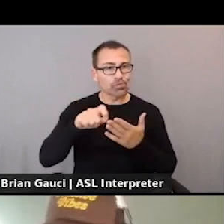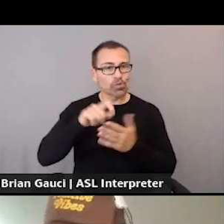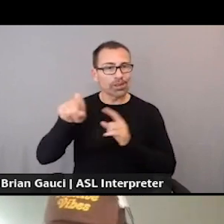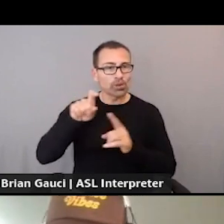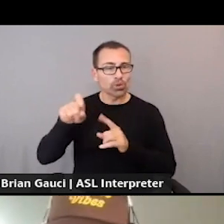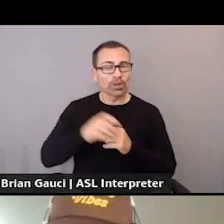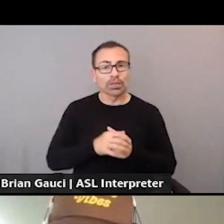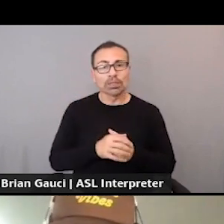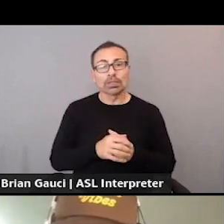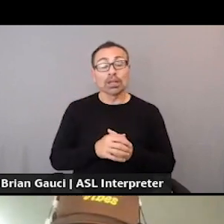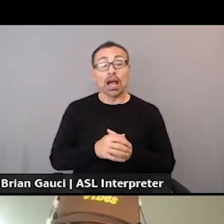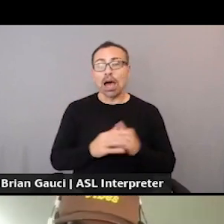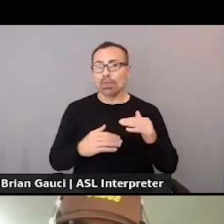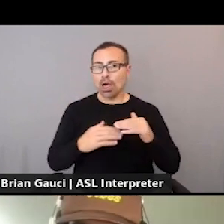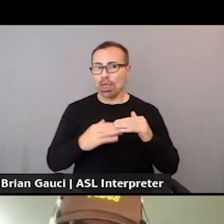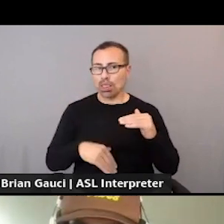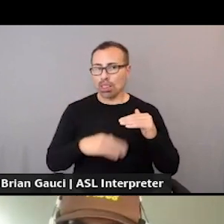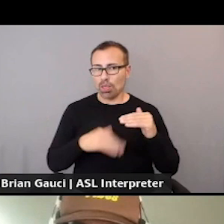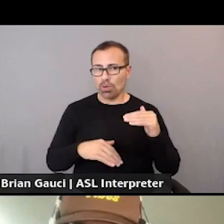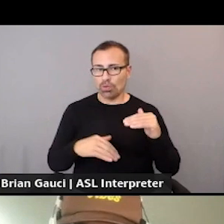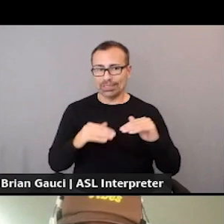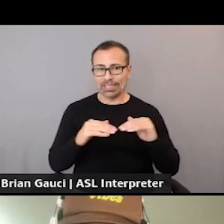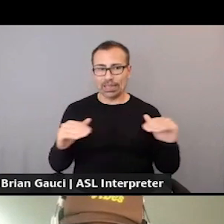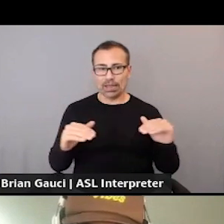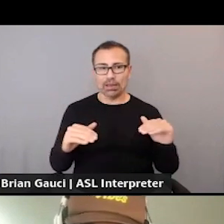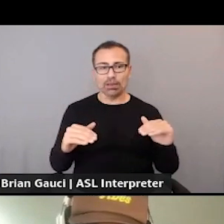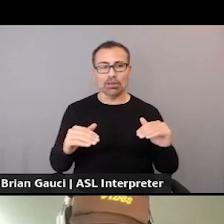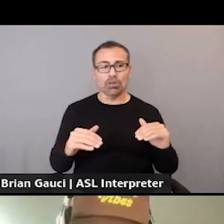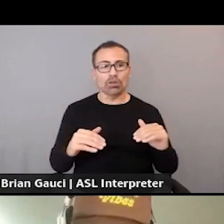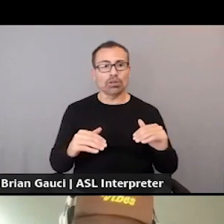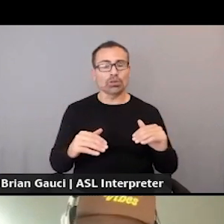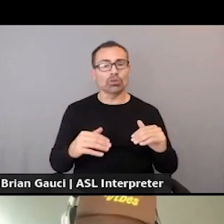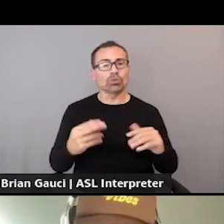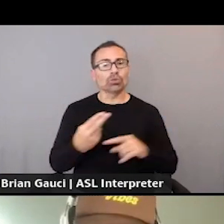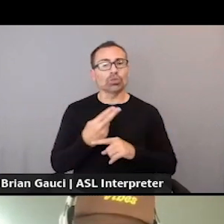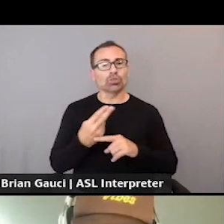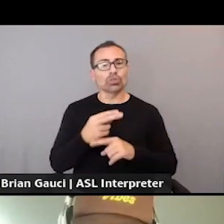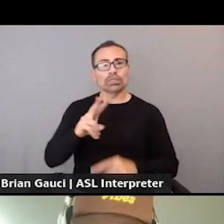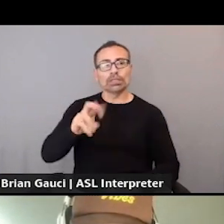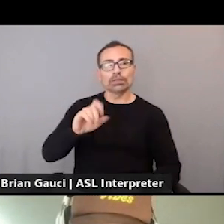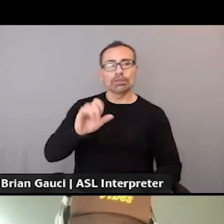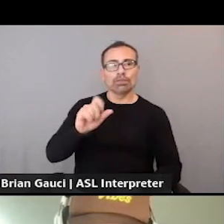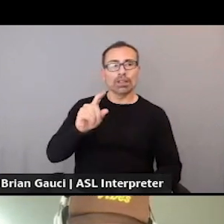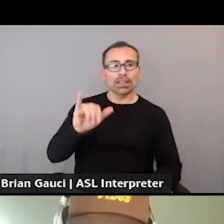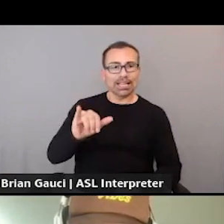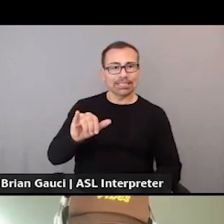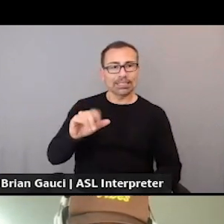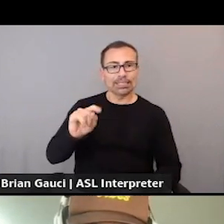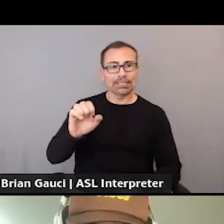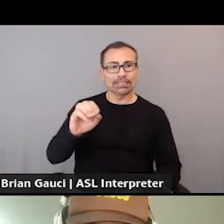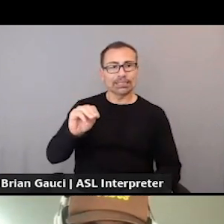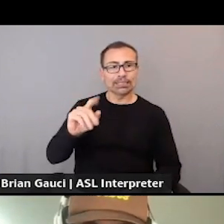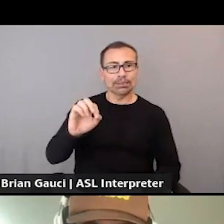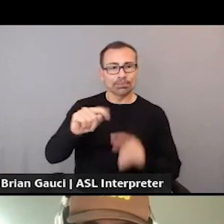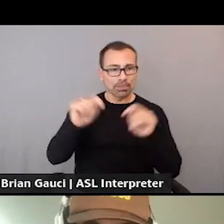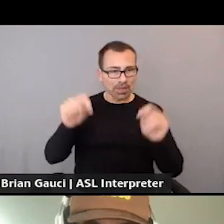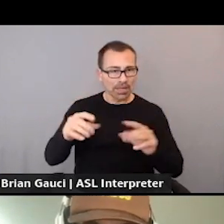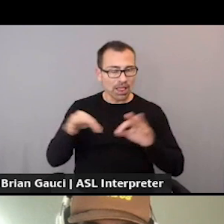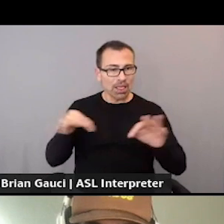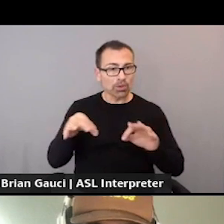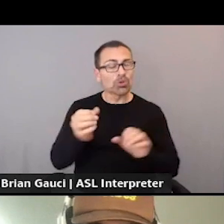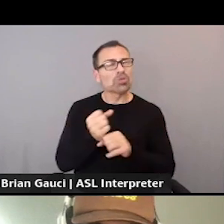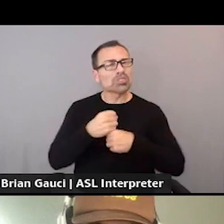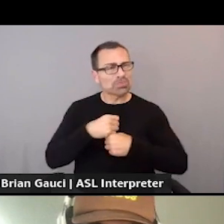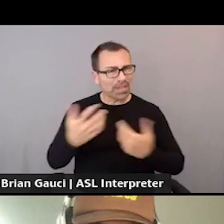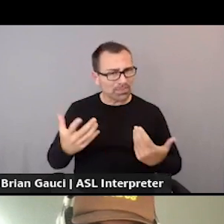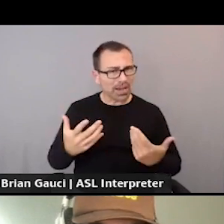At the lowest level, we're working with something called Velocity Template Language. It was made by Apache, VTL. It's kind of ugly. It's